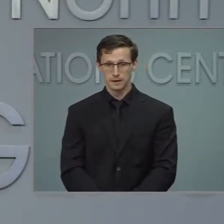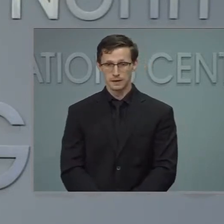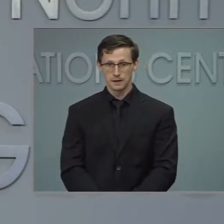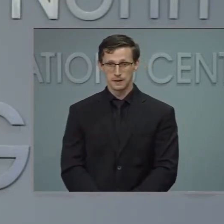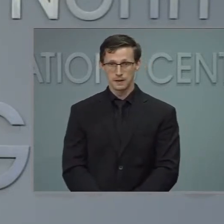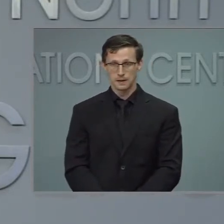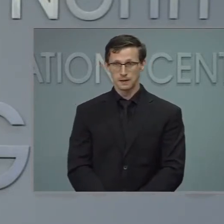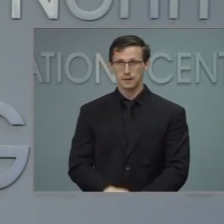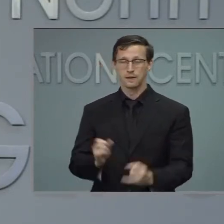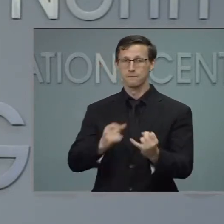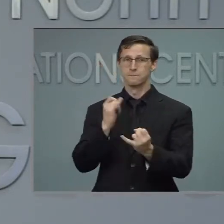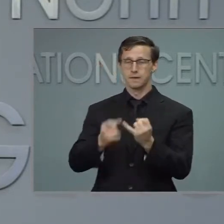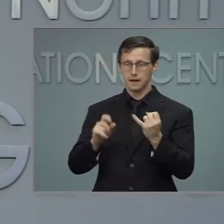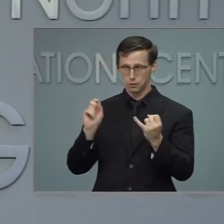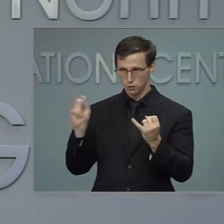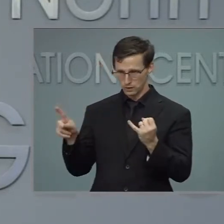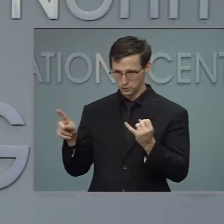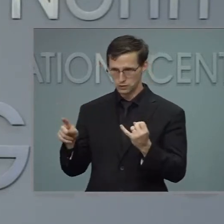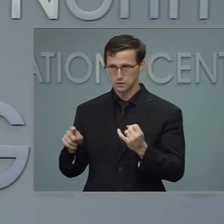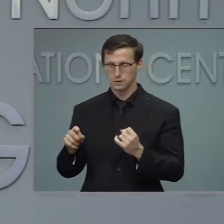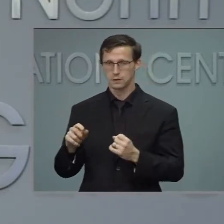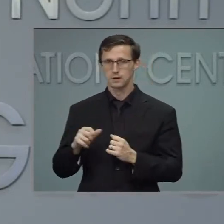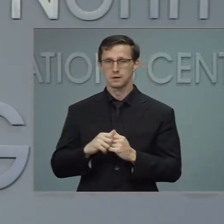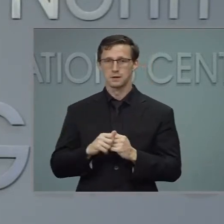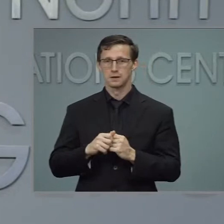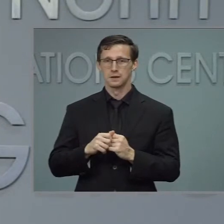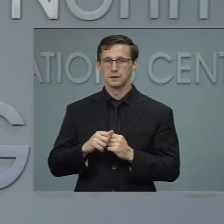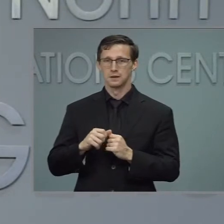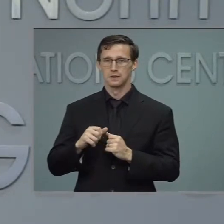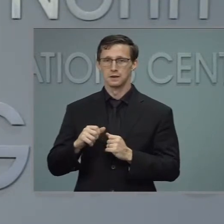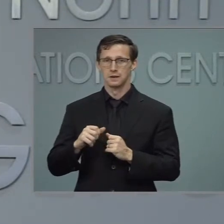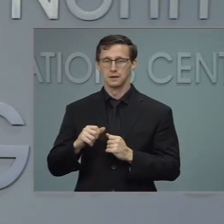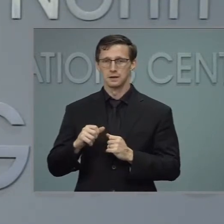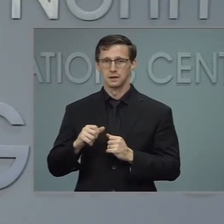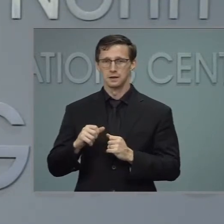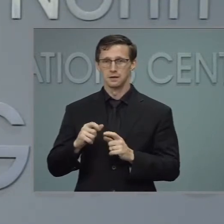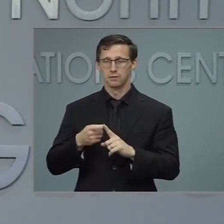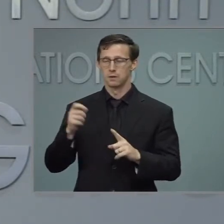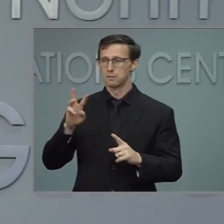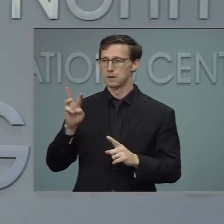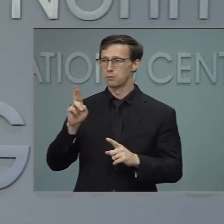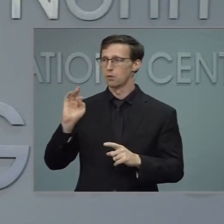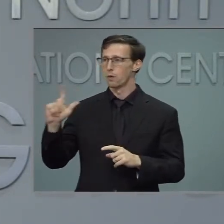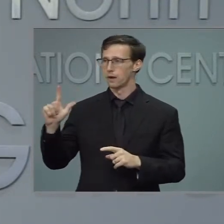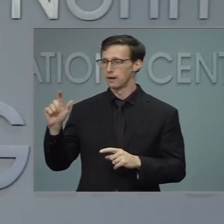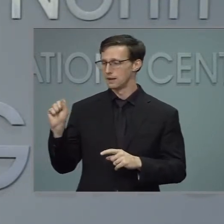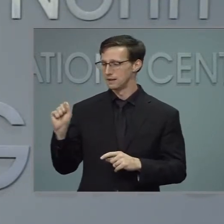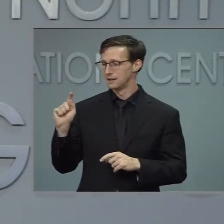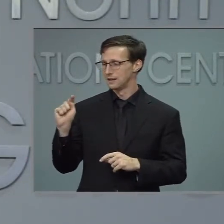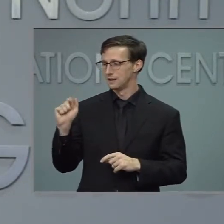Our final question that will conclude today's media briefing will be from Travis Fain with WRAL.